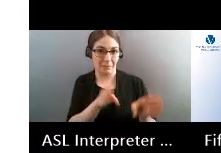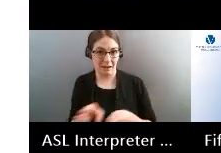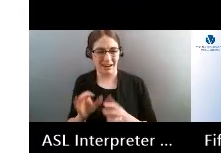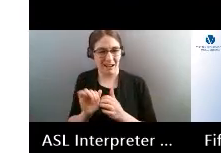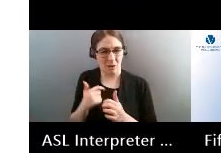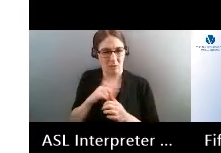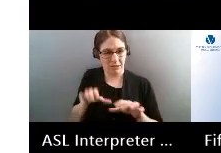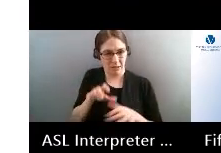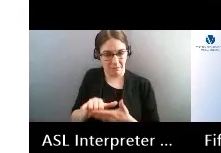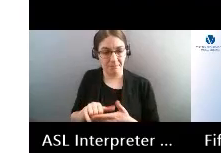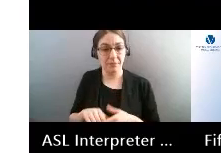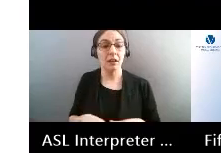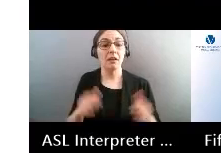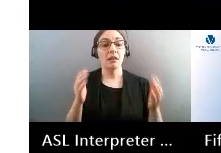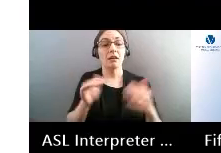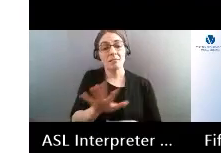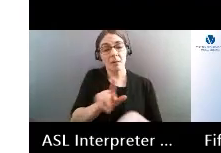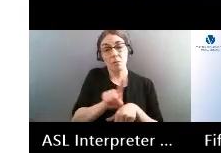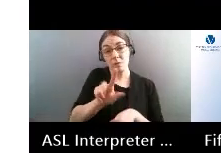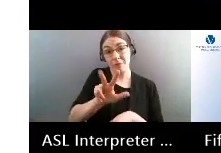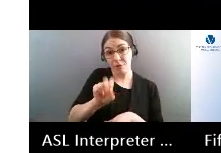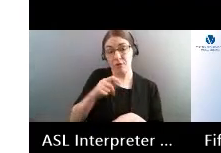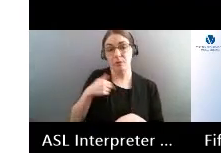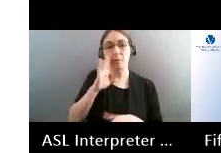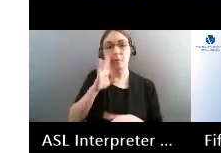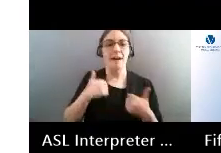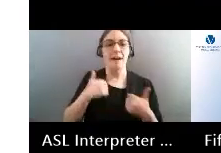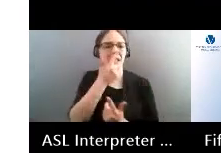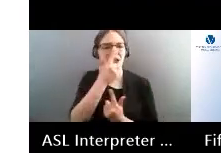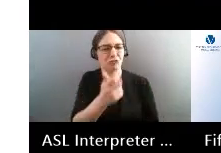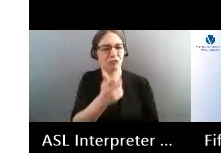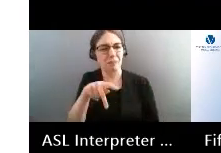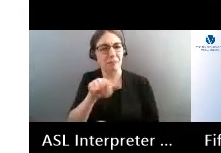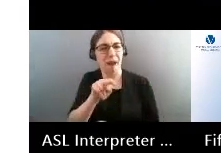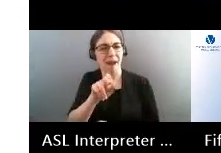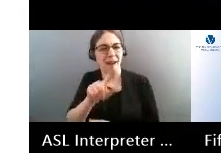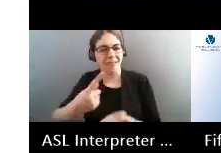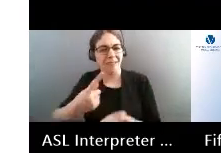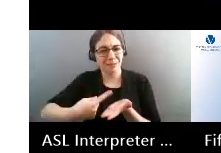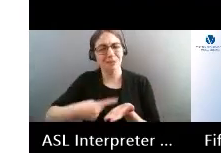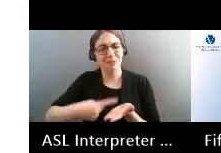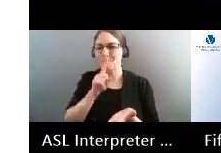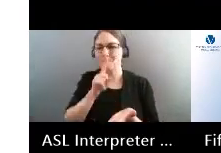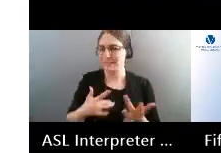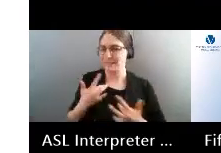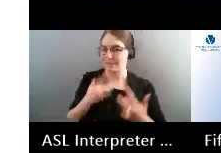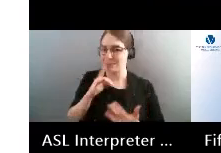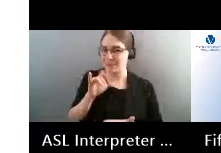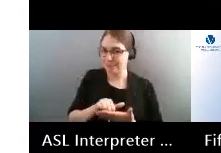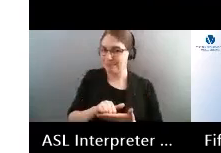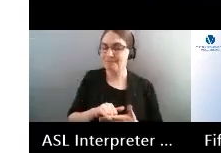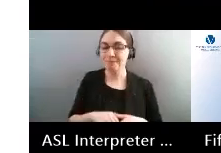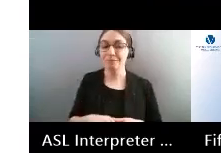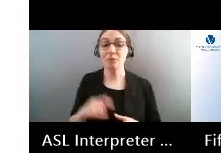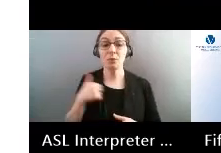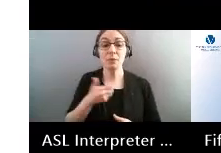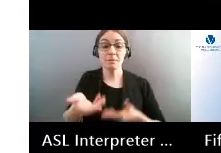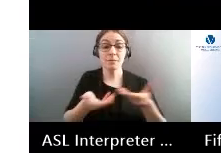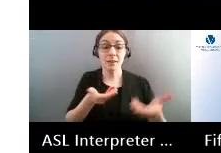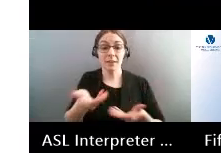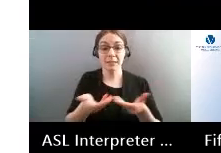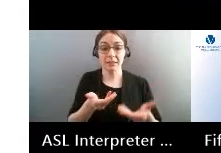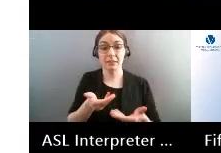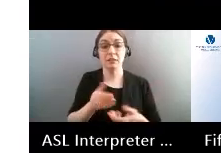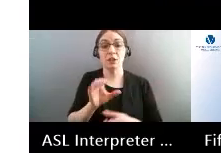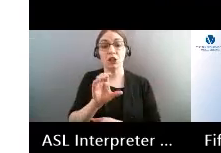1:30, we will have a very interesting panel discussion. I'm very excited for that. We have invited as panelist